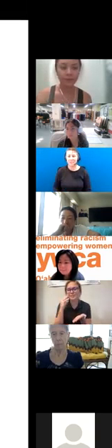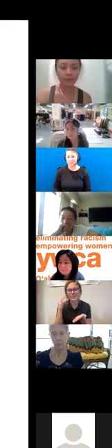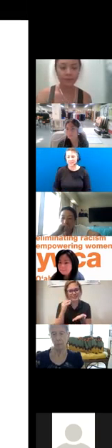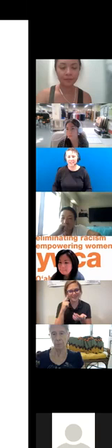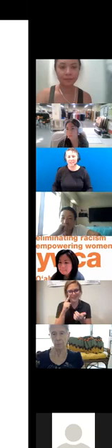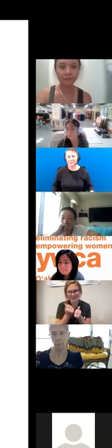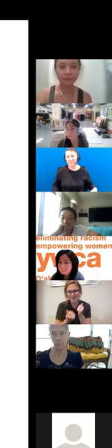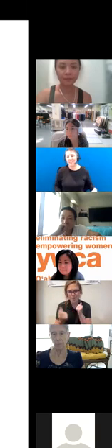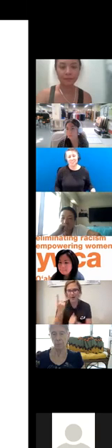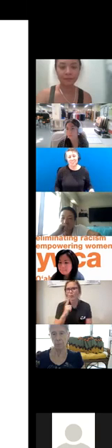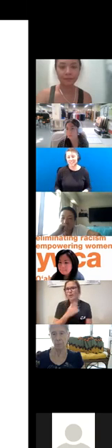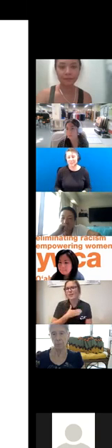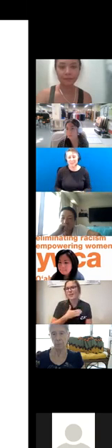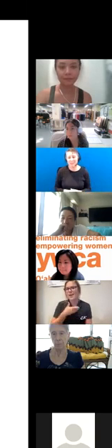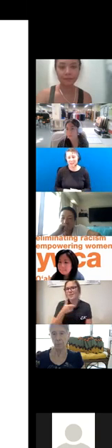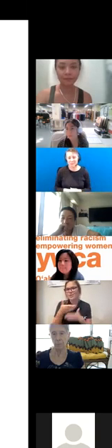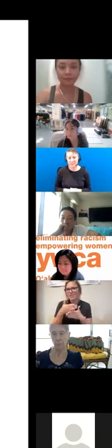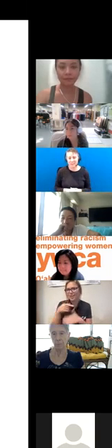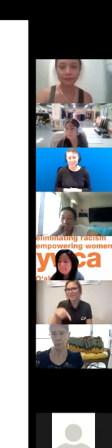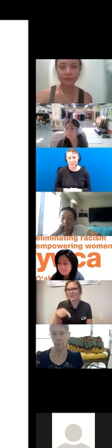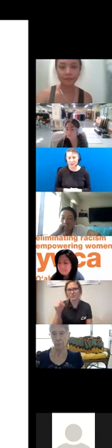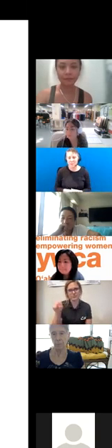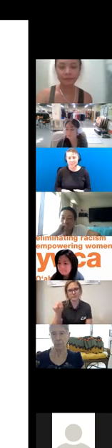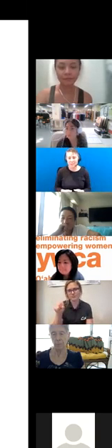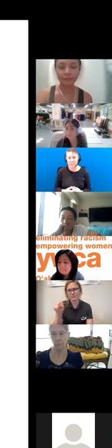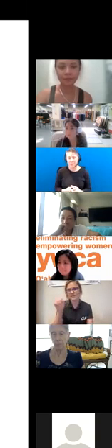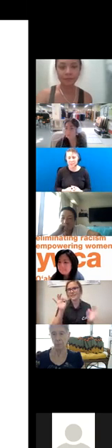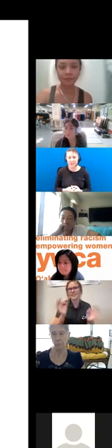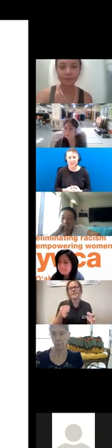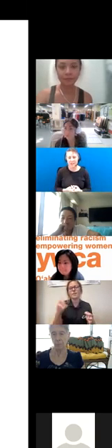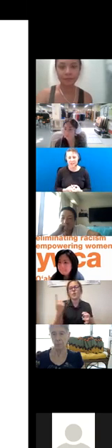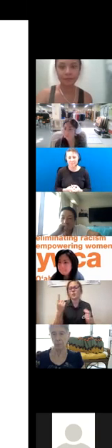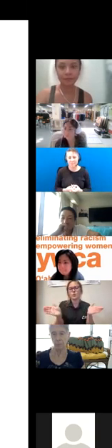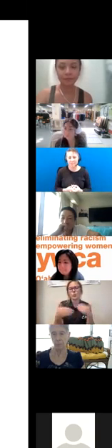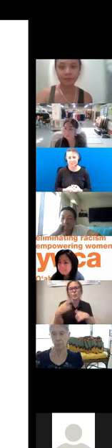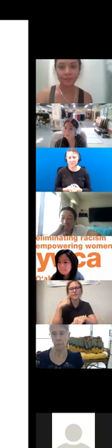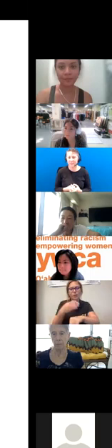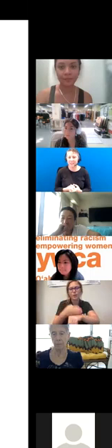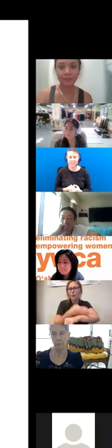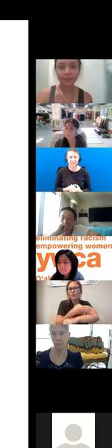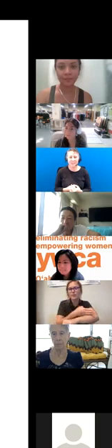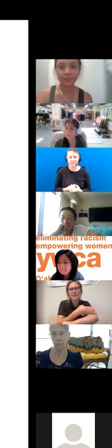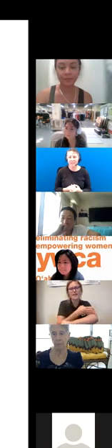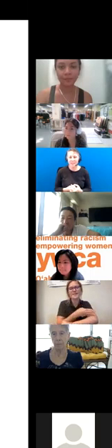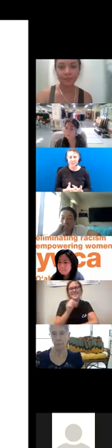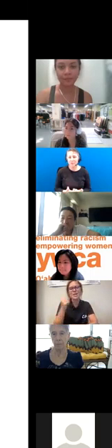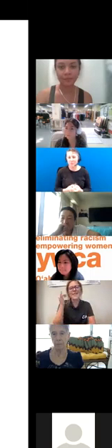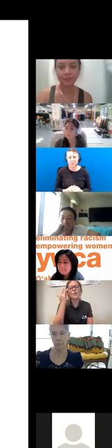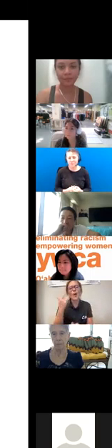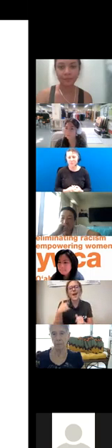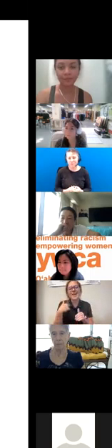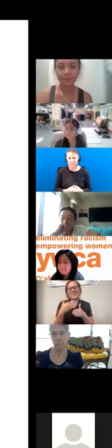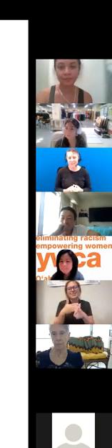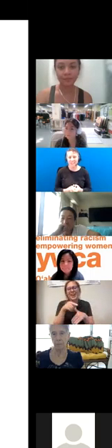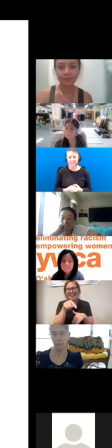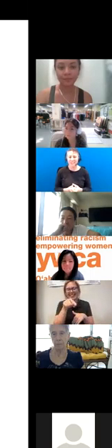Yeah, definitely. I mean, it's a learning experience for everybody. So I'm just glad you shared that. That's definitely, there's always room